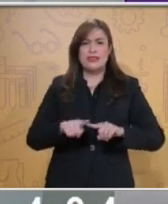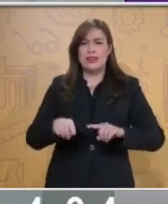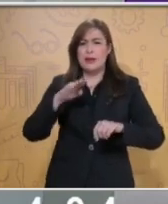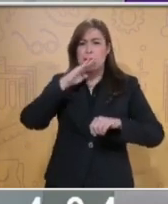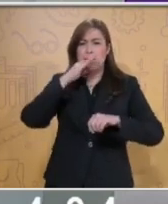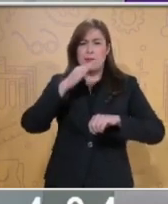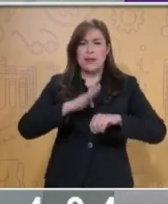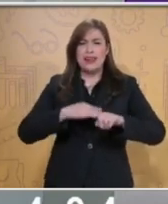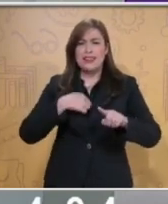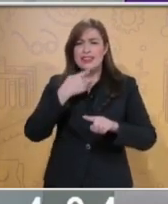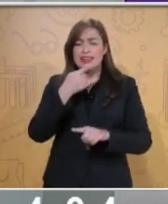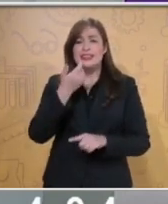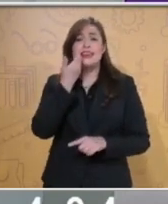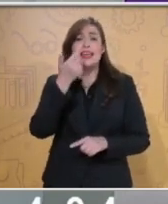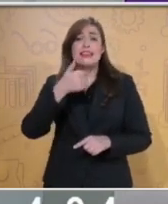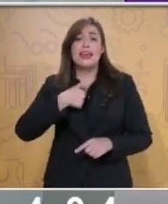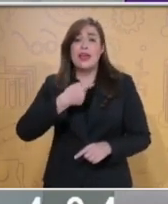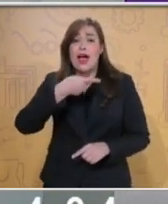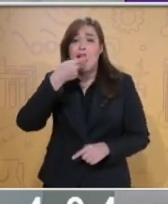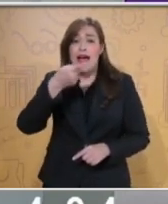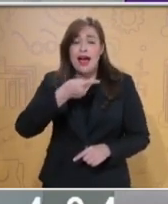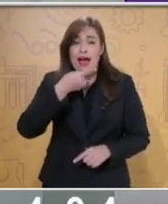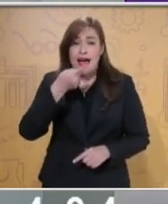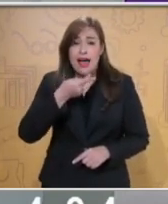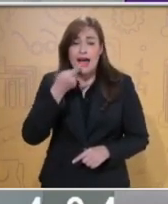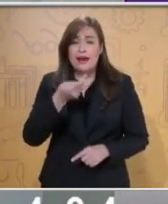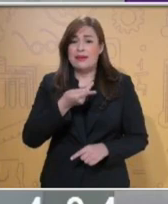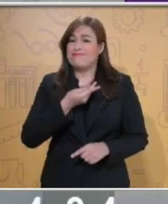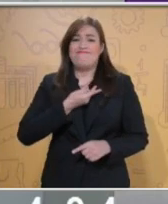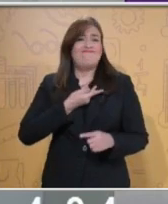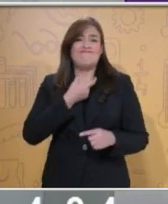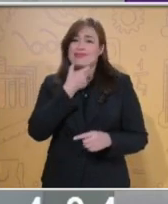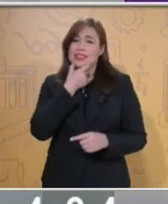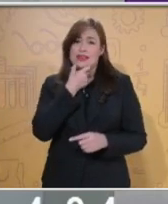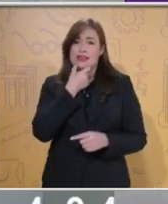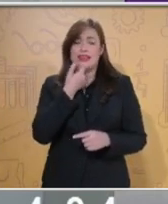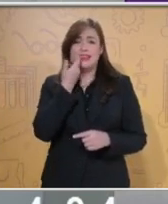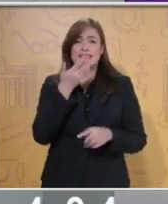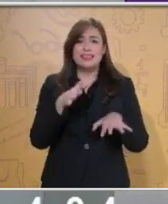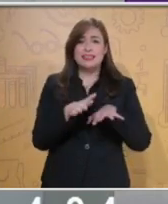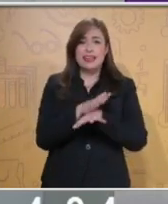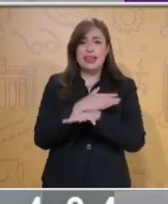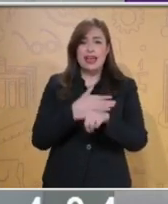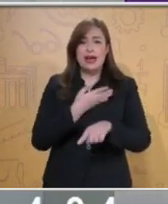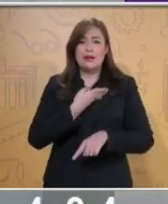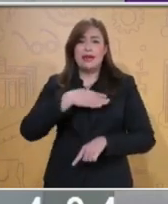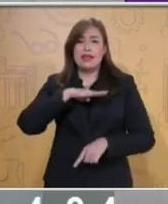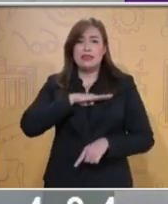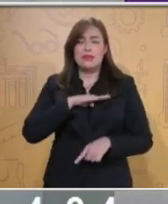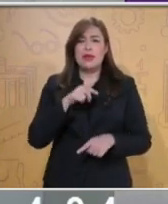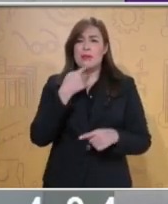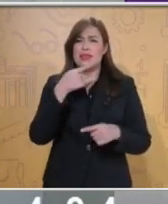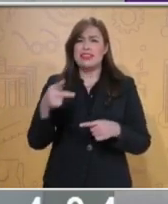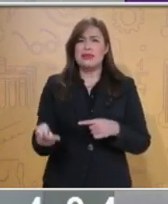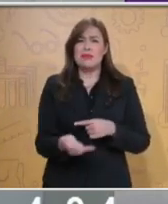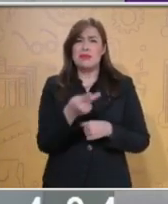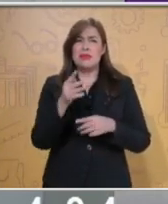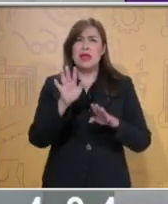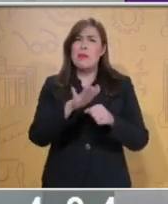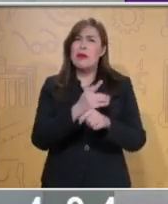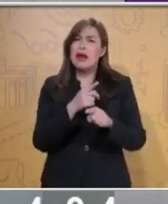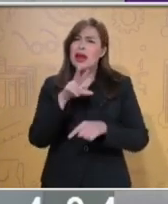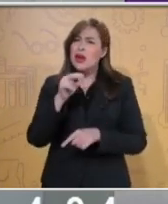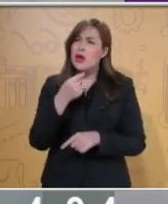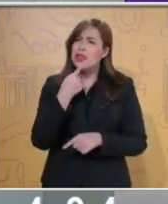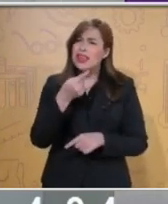we speak in Spanish? Why don't we translate our class, and why don't we put the captions of what